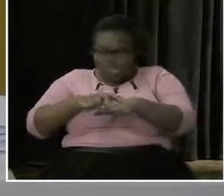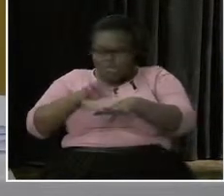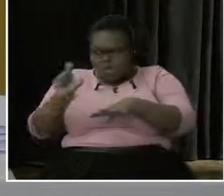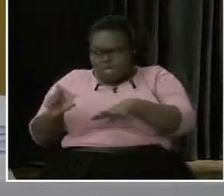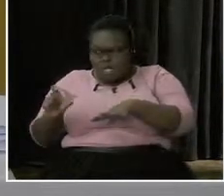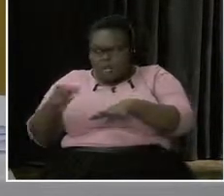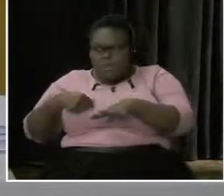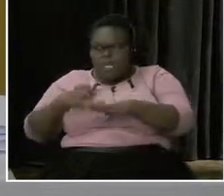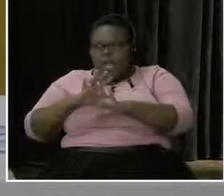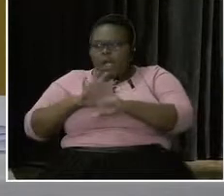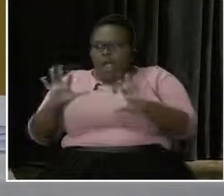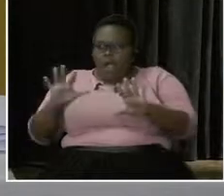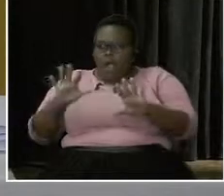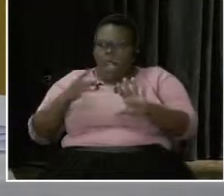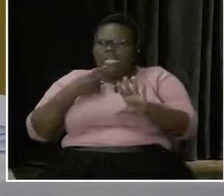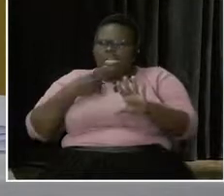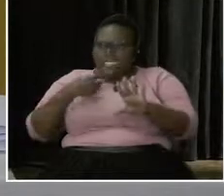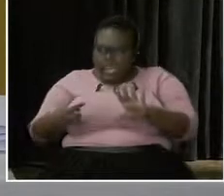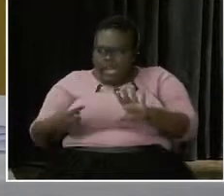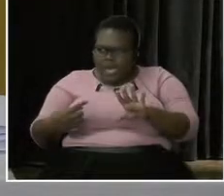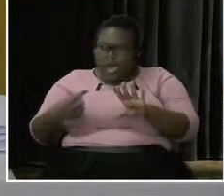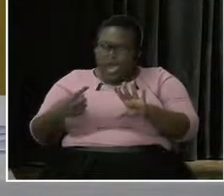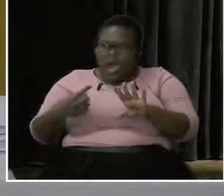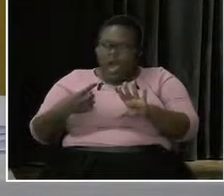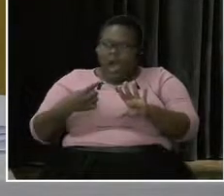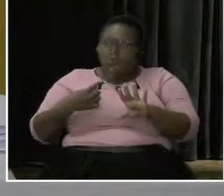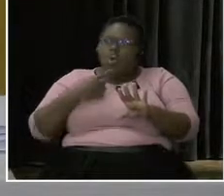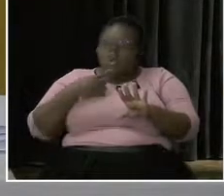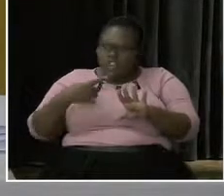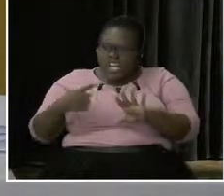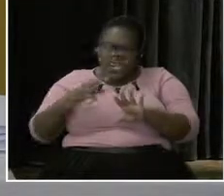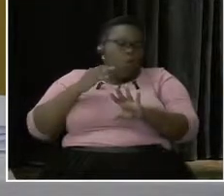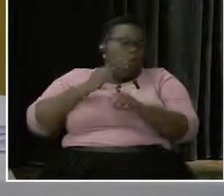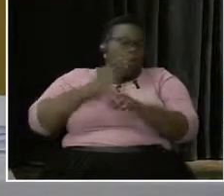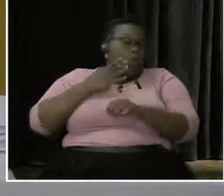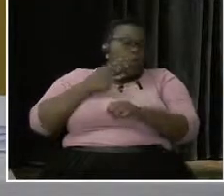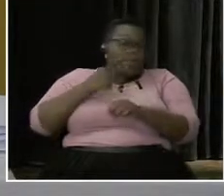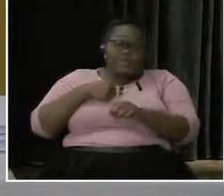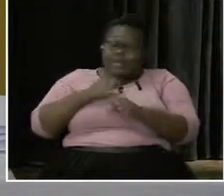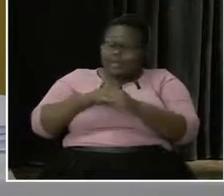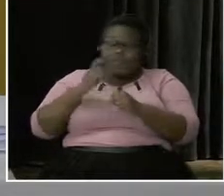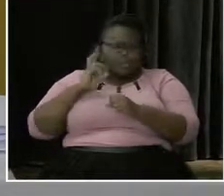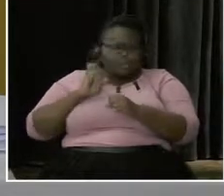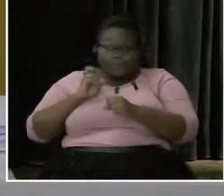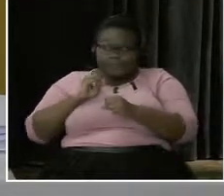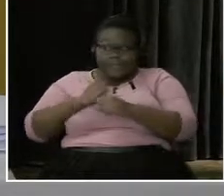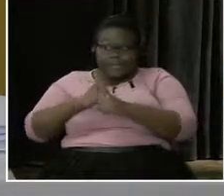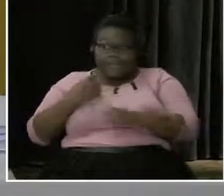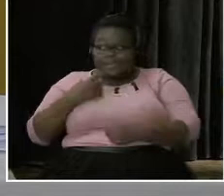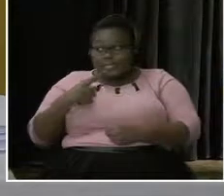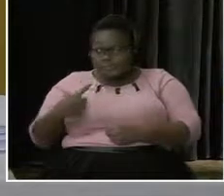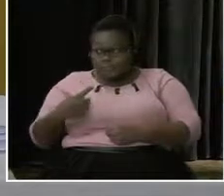will not say he said that when he didn't. He didn't say that.